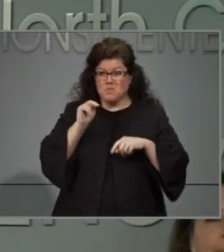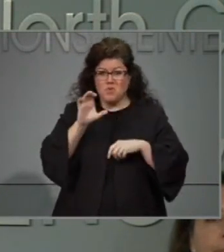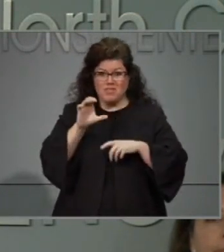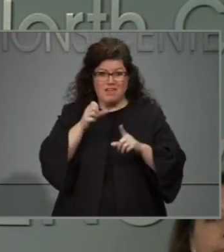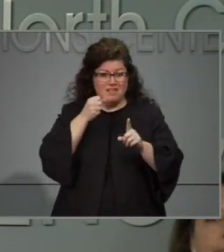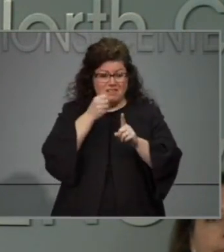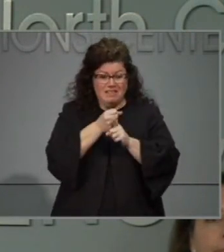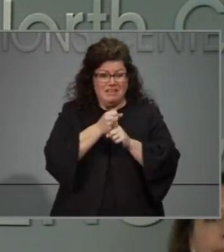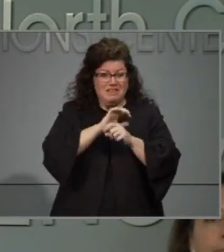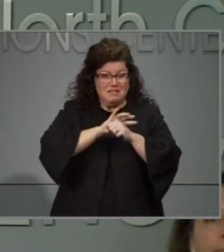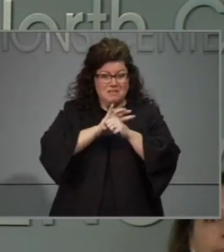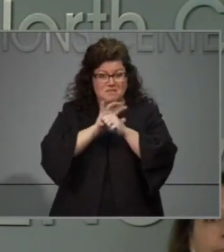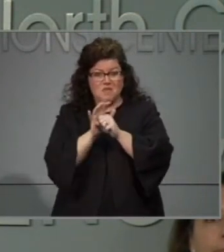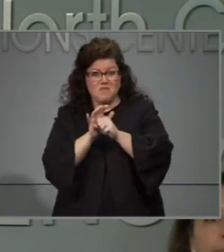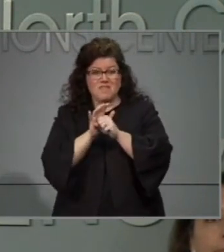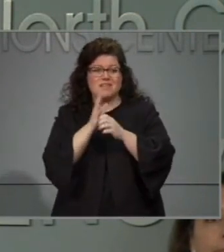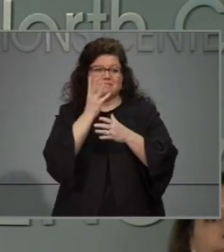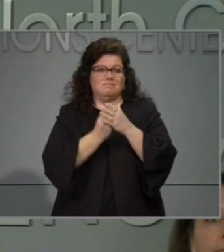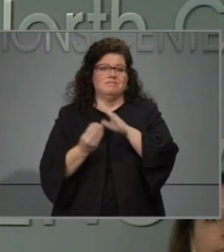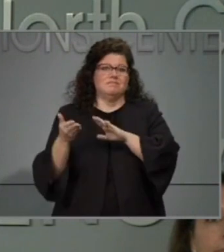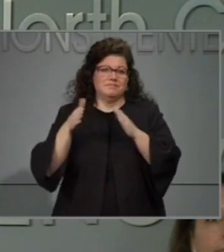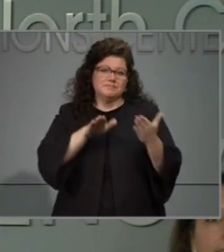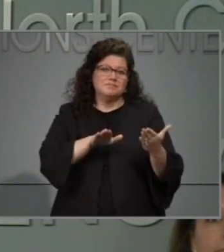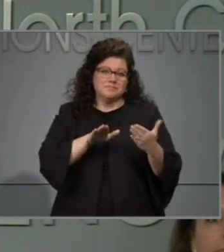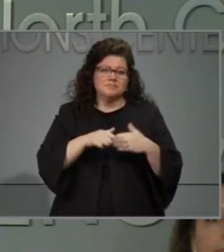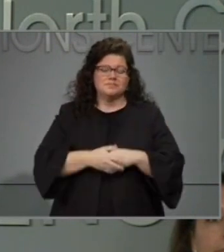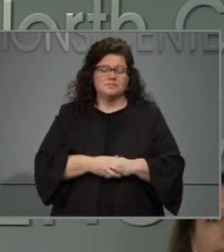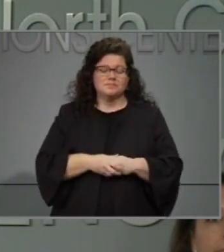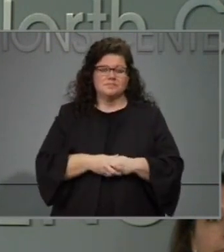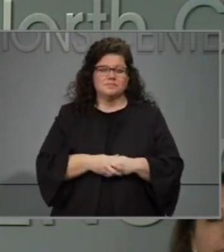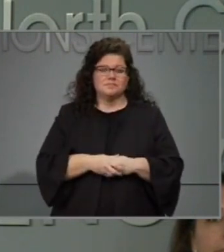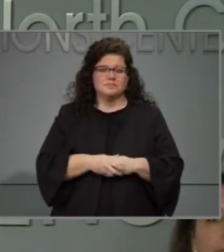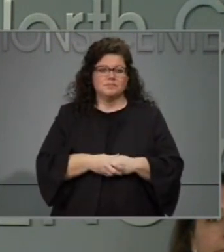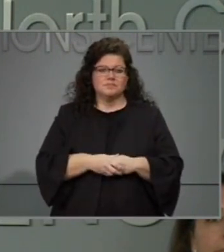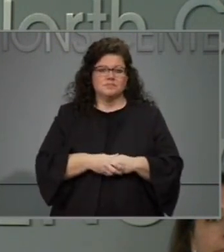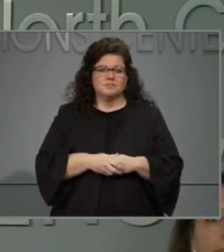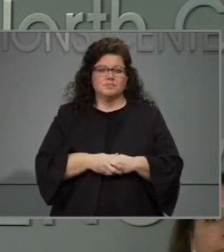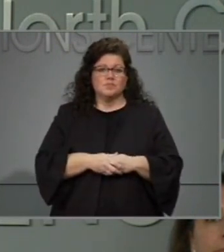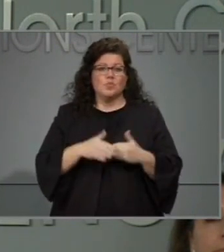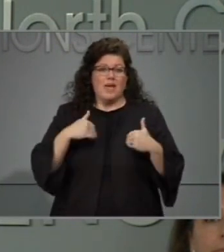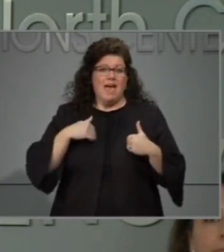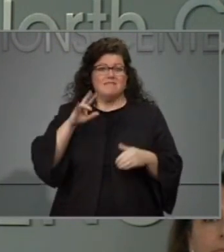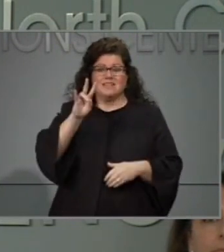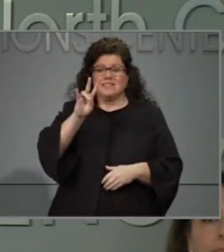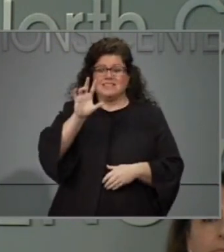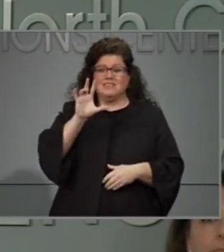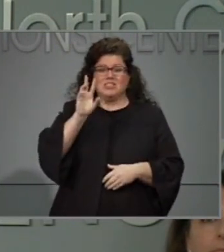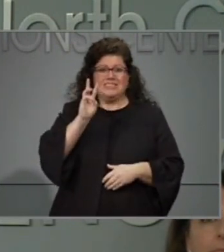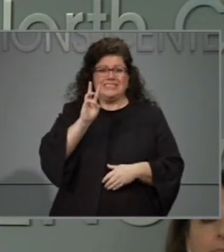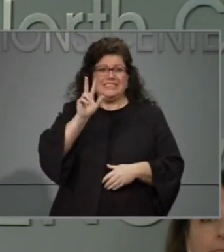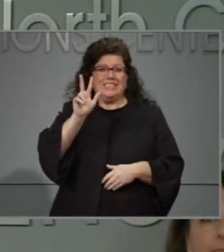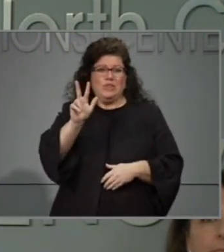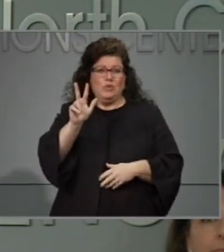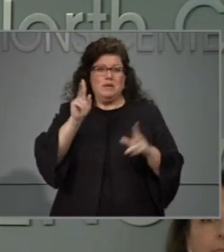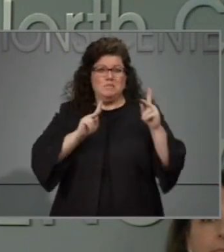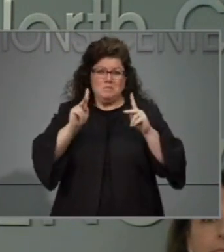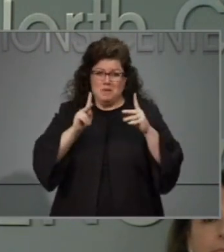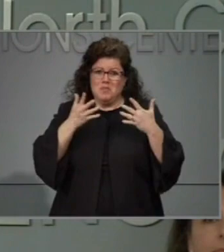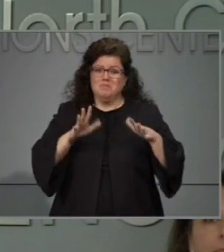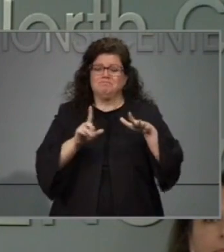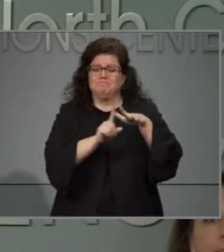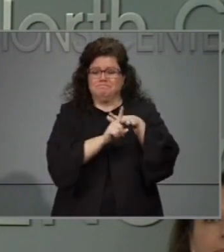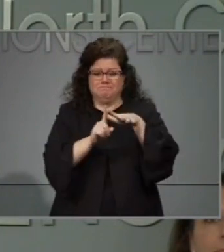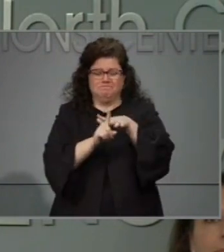to climb. Now, the total number of cases has now surpassed 1,000, bringing the total to 1,040